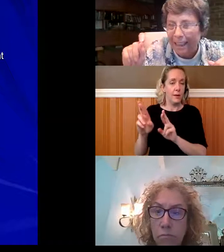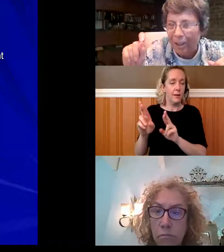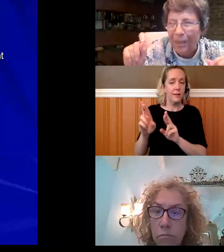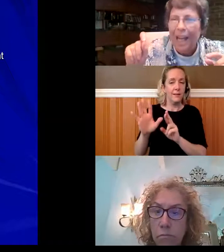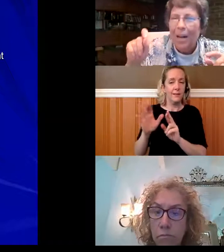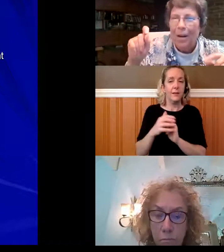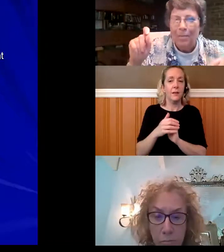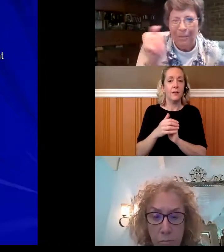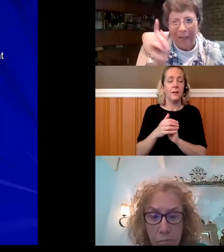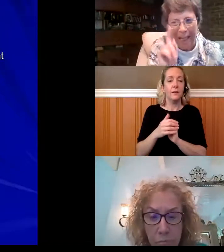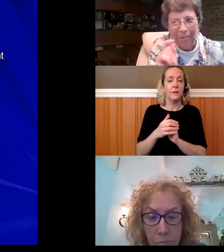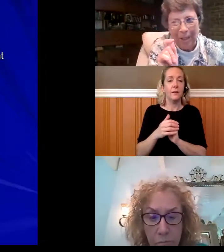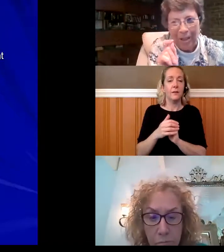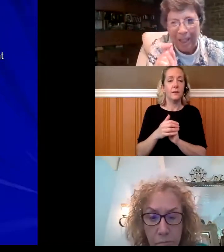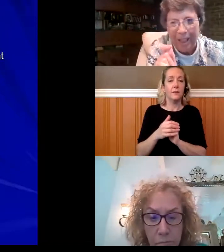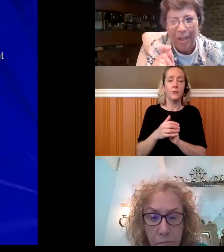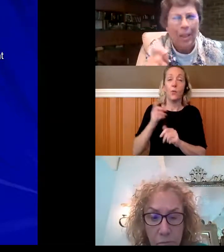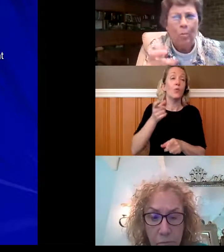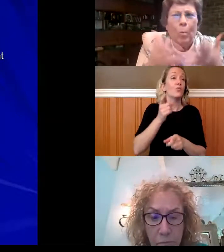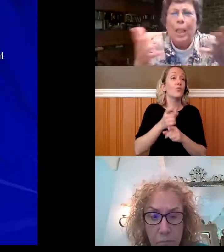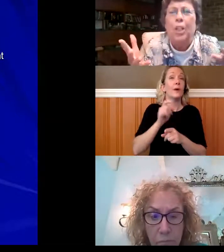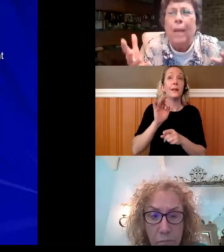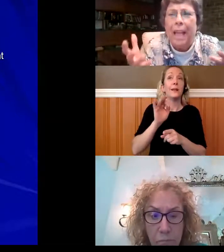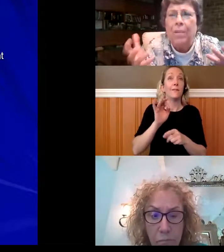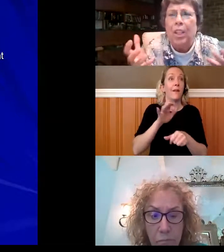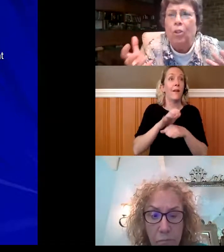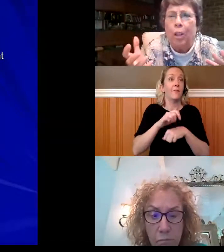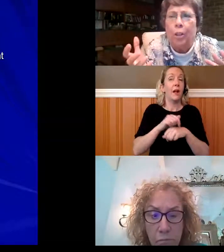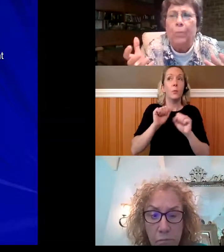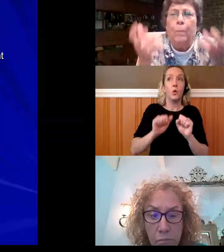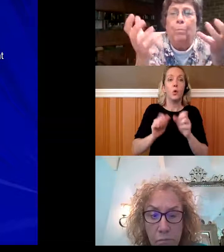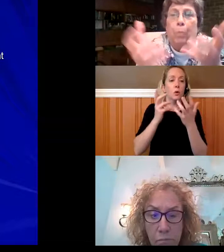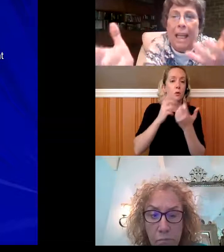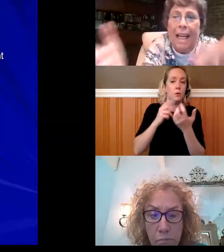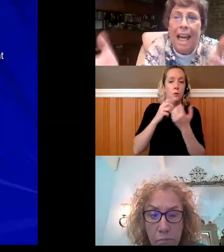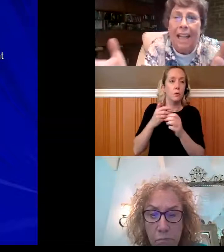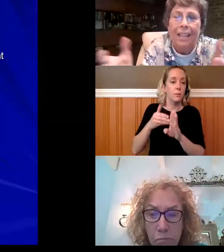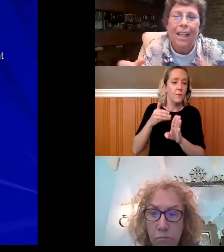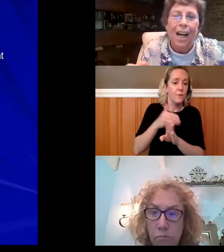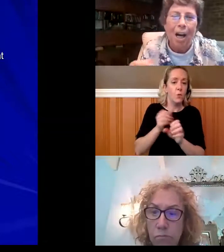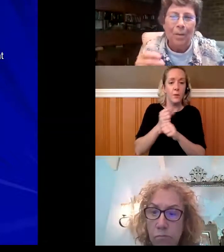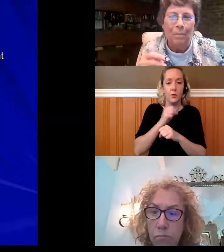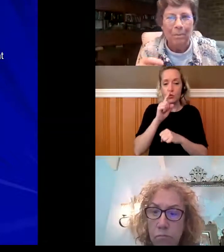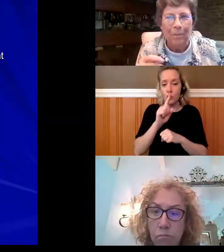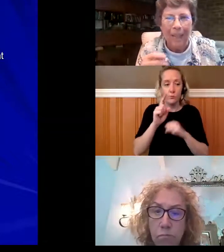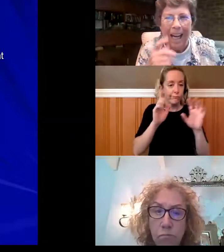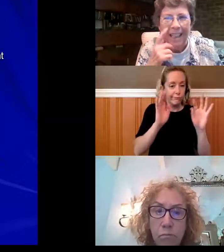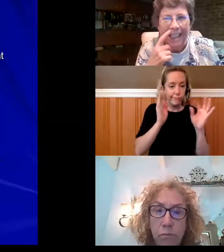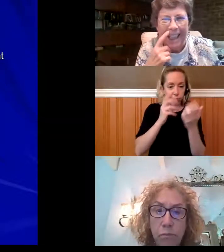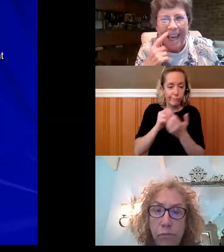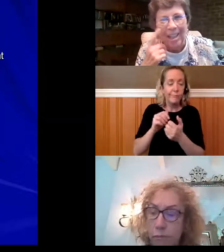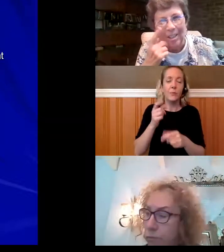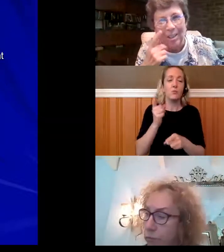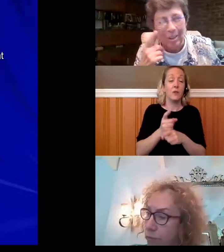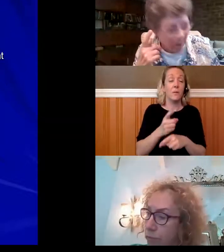thinking, well, we could just make everything structured if we plan ahead. And that actually, there's a truth to that. But let's